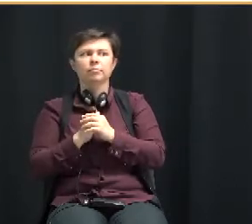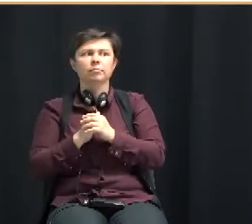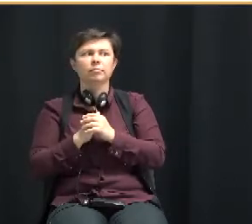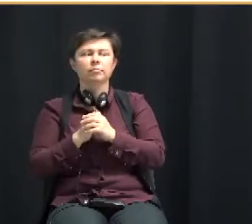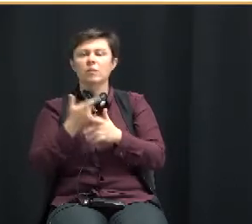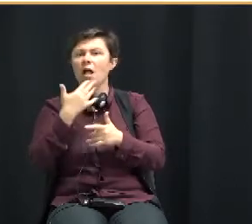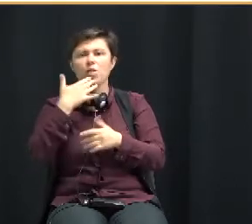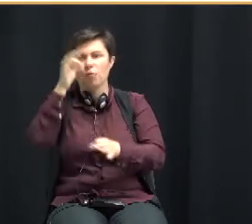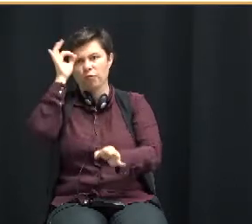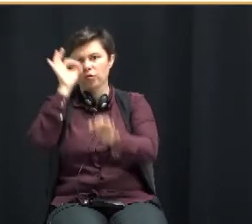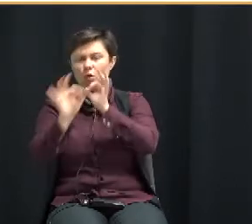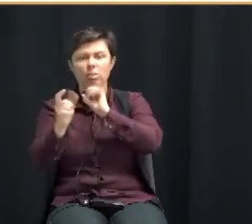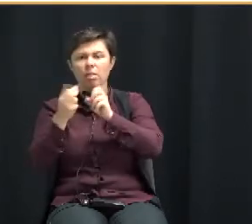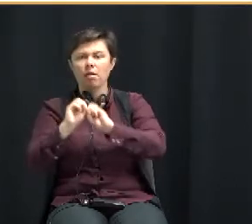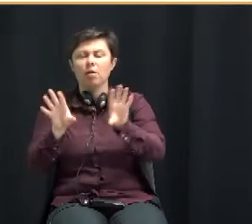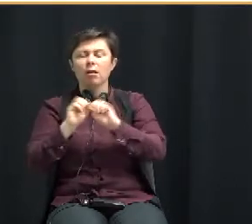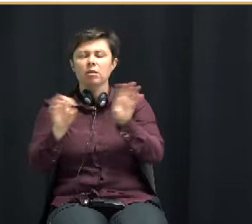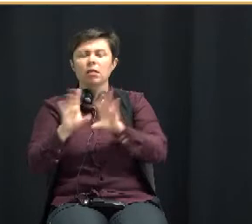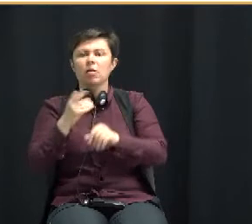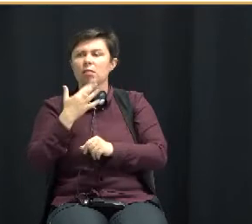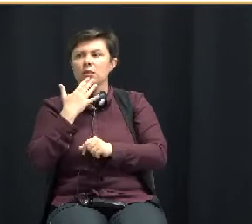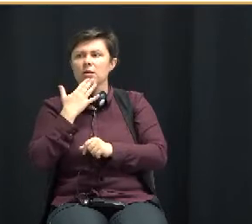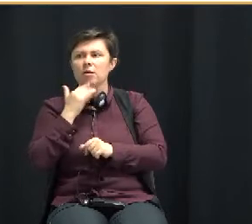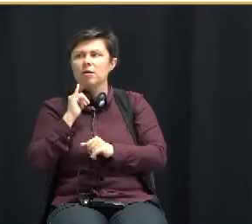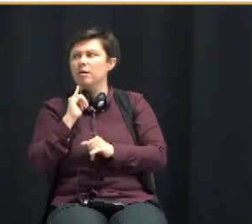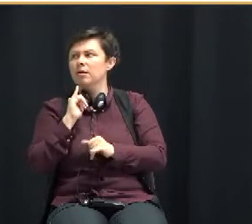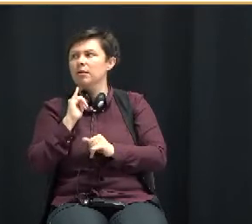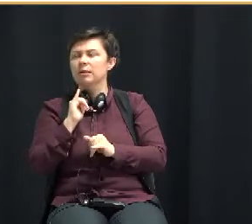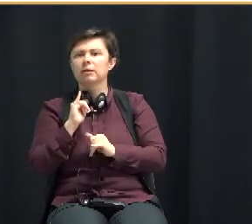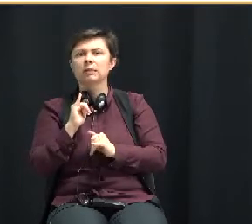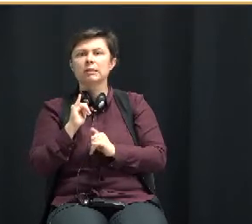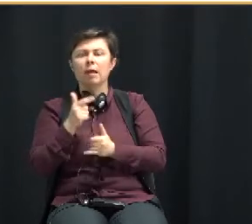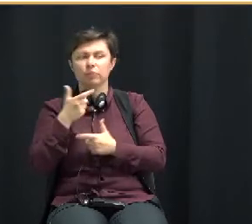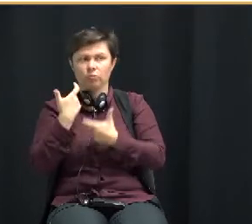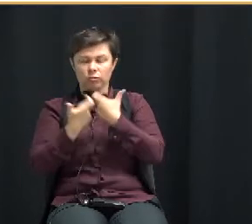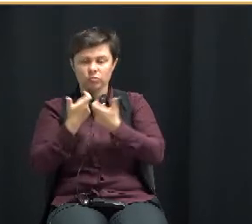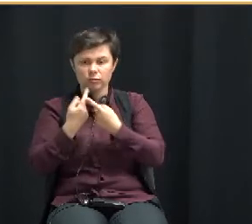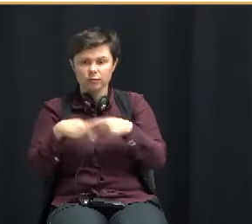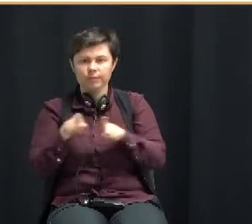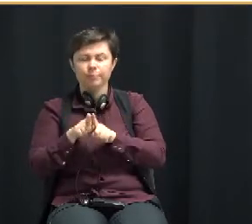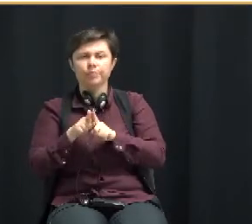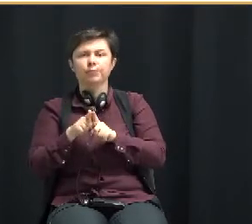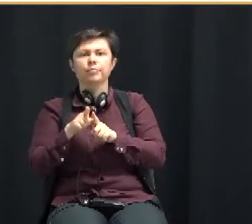but they don't precise how it should be done.